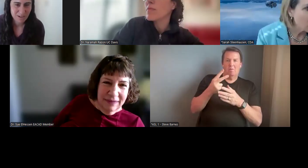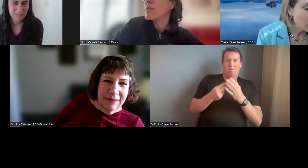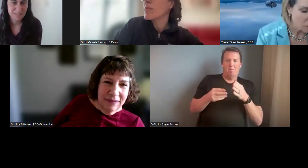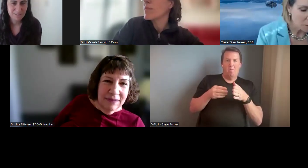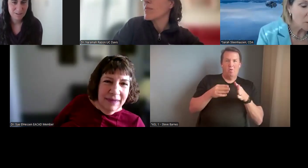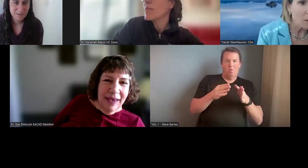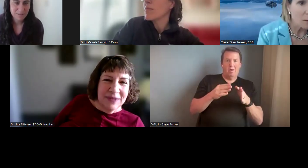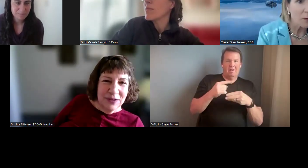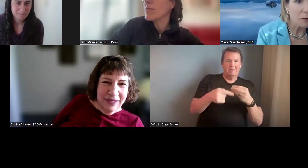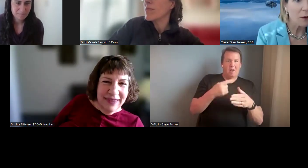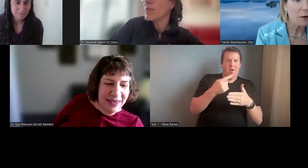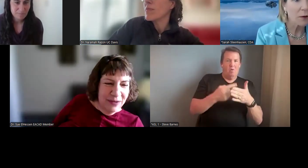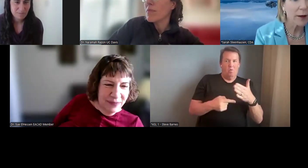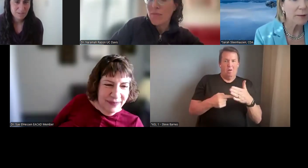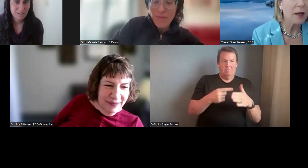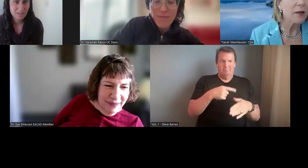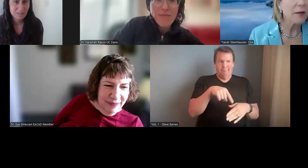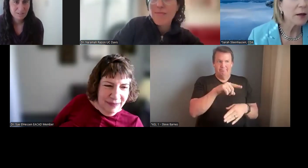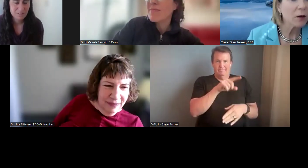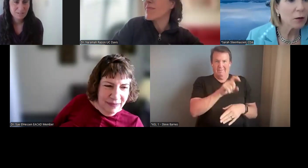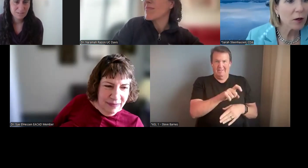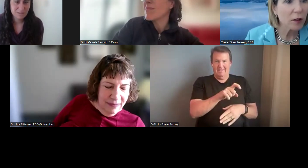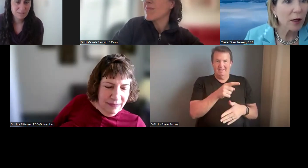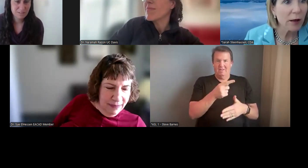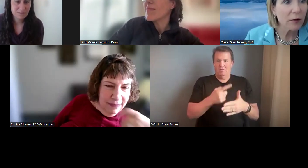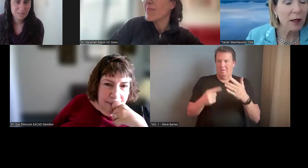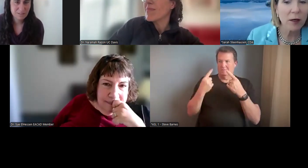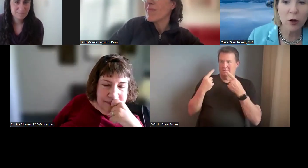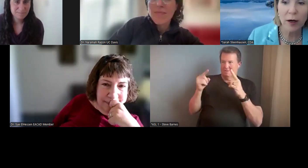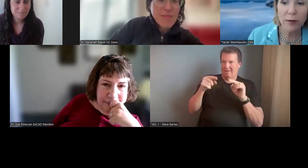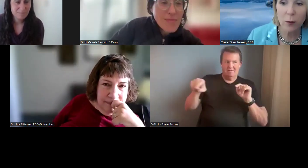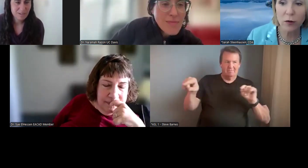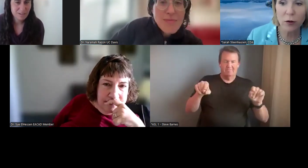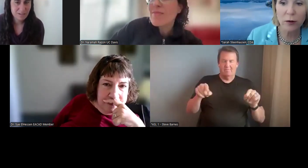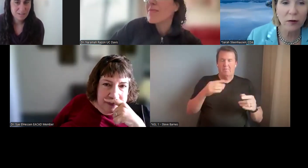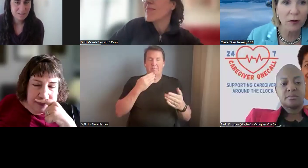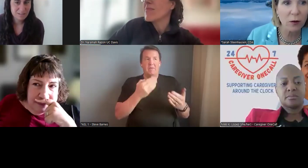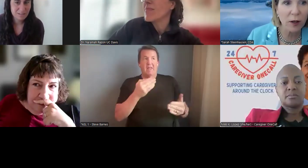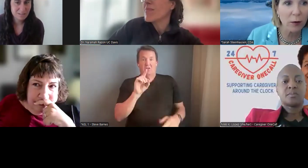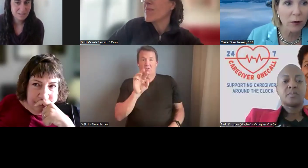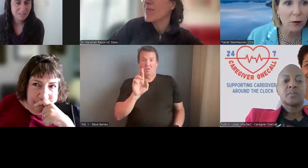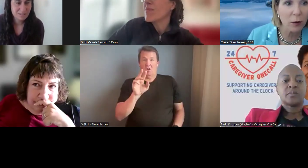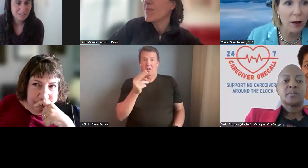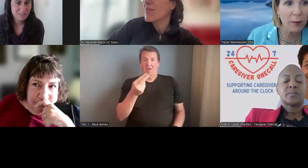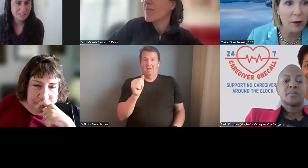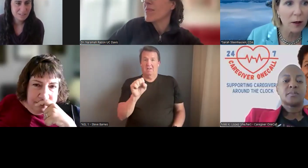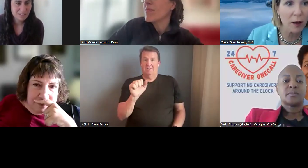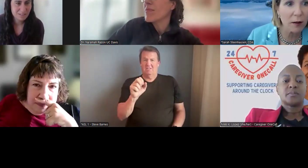and what works. Absolutely. Thank you. Great. Thank you, Dr. Alhassan. And you know what I think we'll do is, if it's okay with